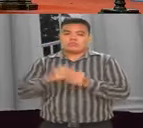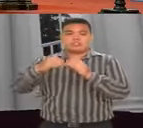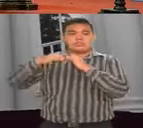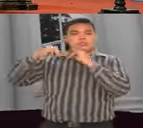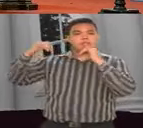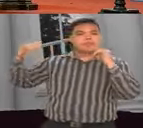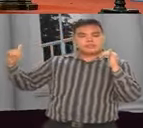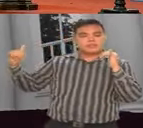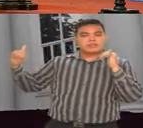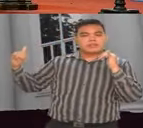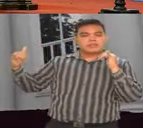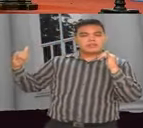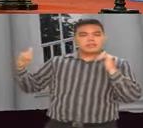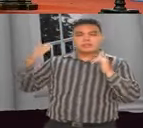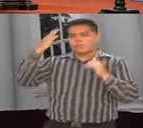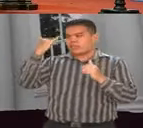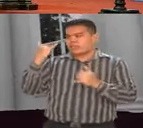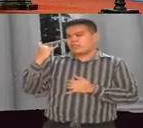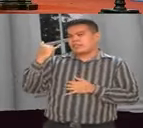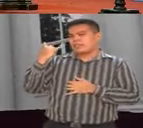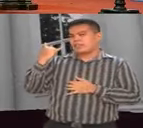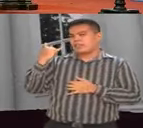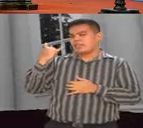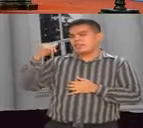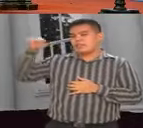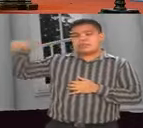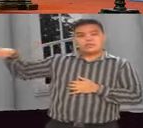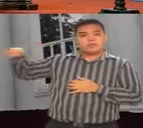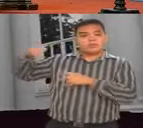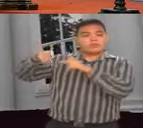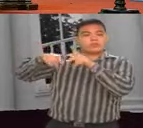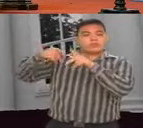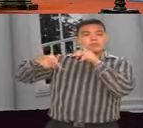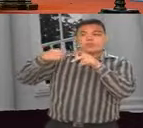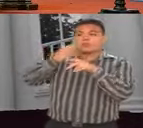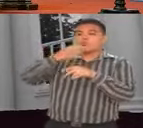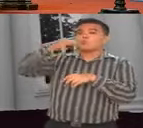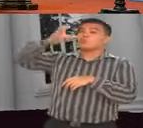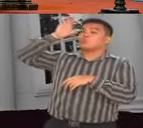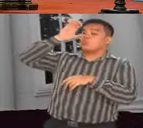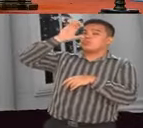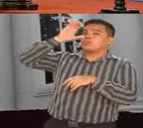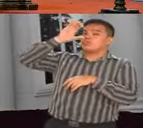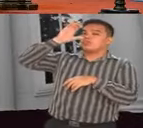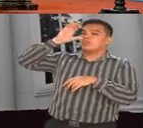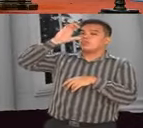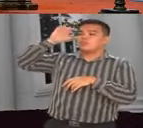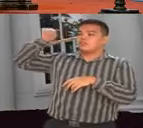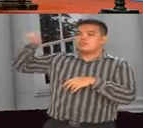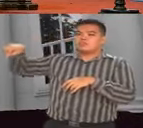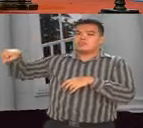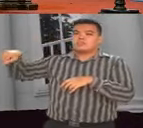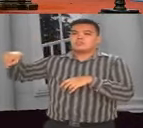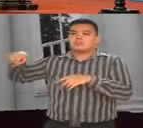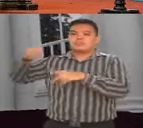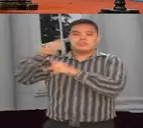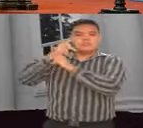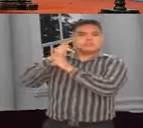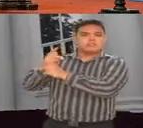ilahi na sila. Nga naman, kanang mga tawhana, maunay mga cautious.